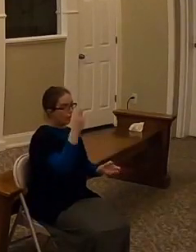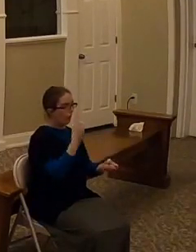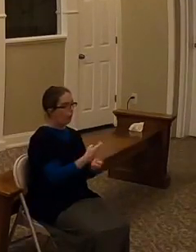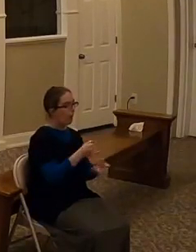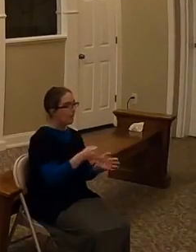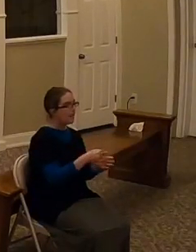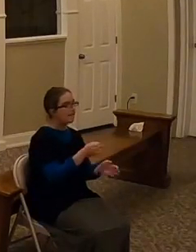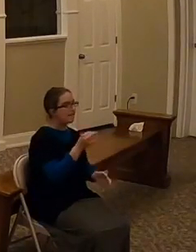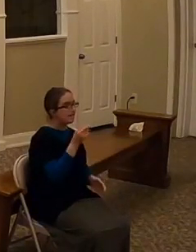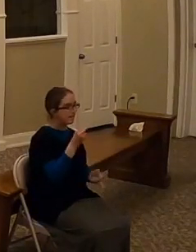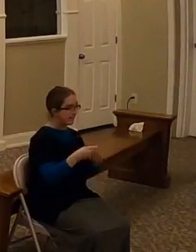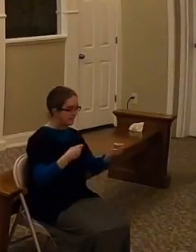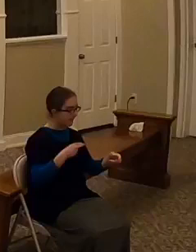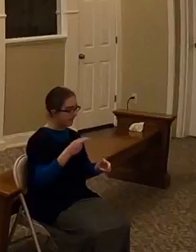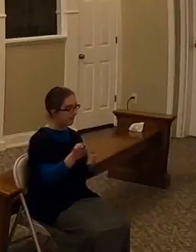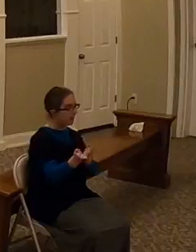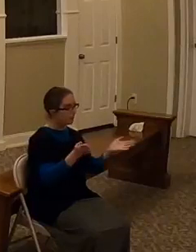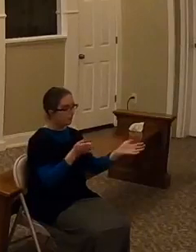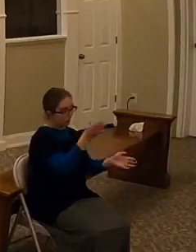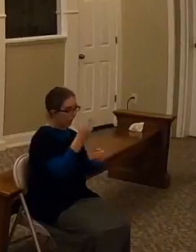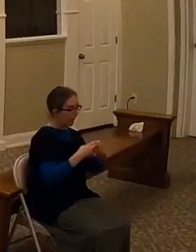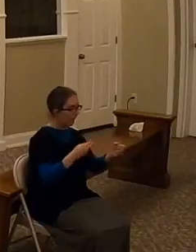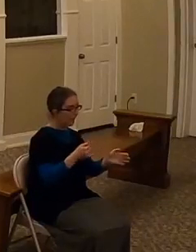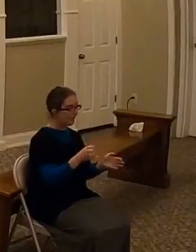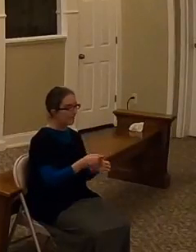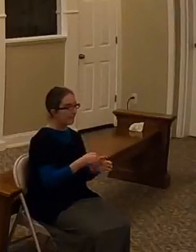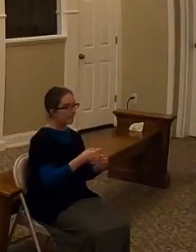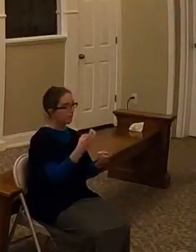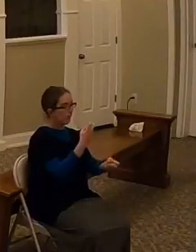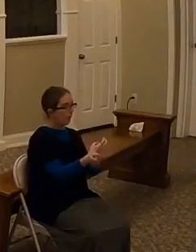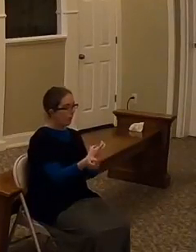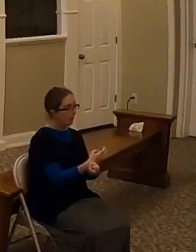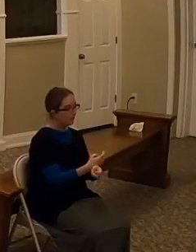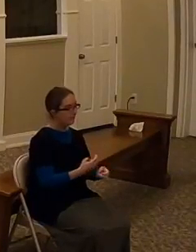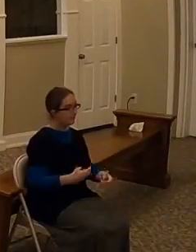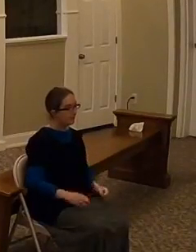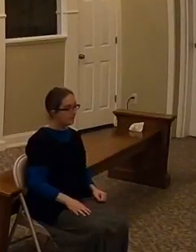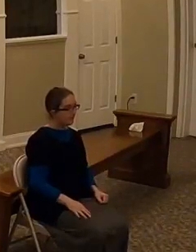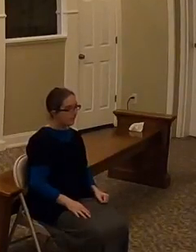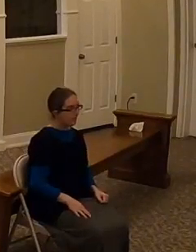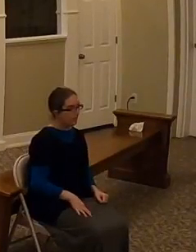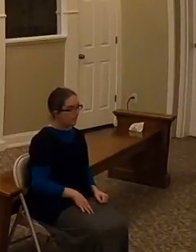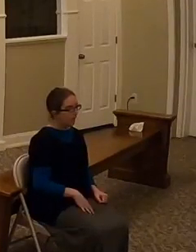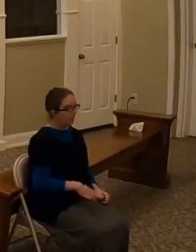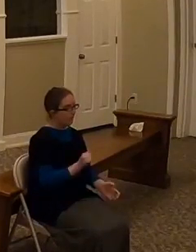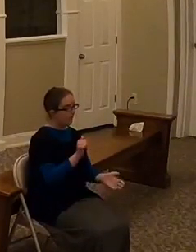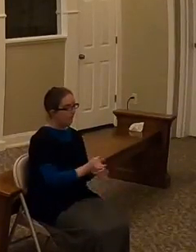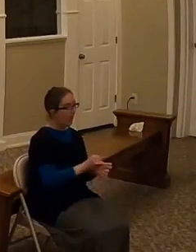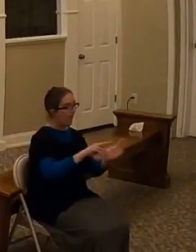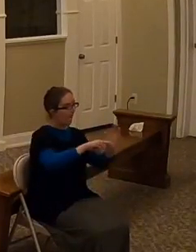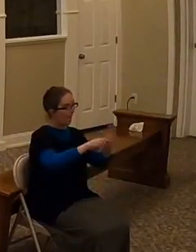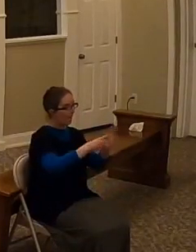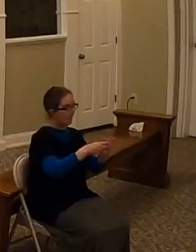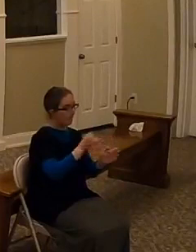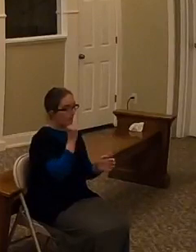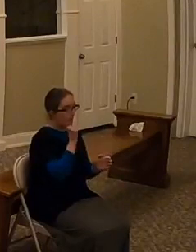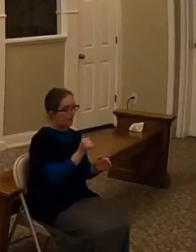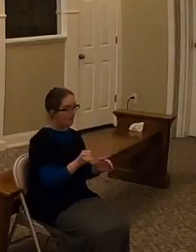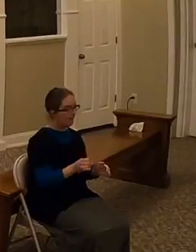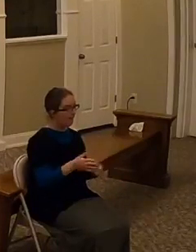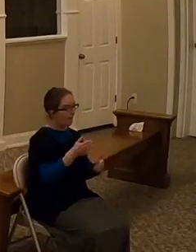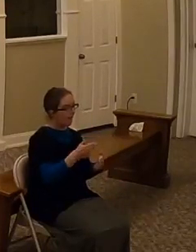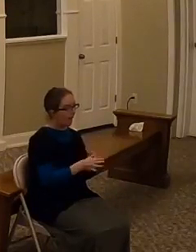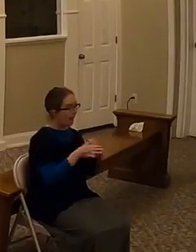it's easy. Yes, if you serve God easy, it's hard. Yeah. Amen. You know what that simply means is if you just